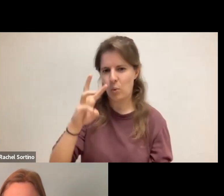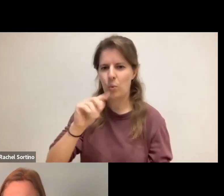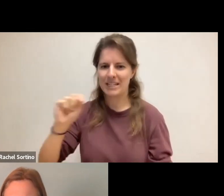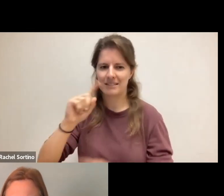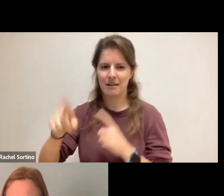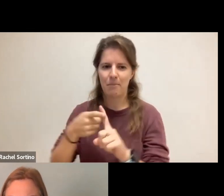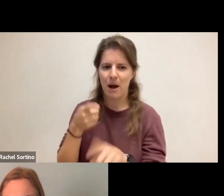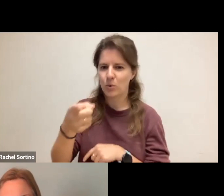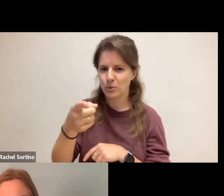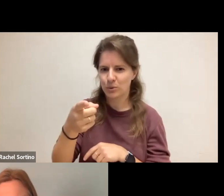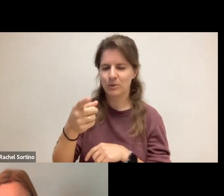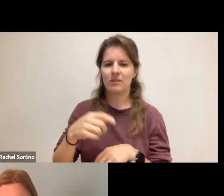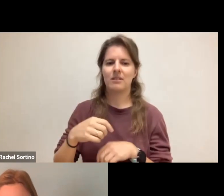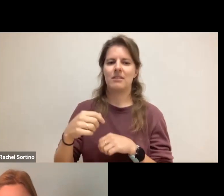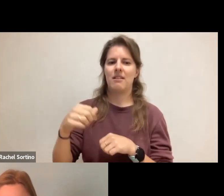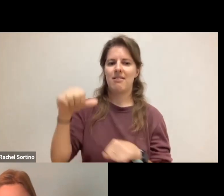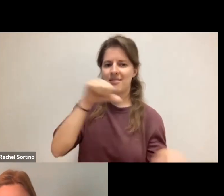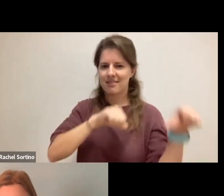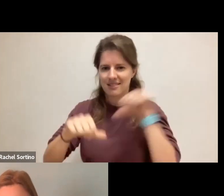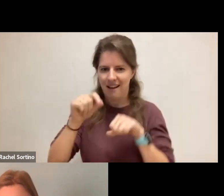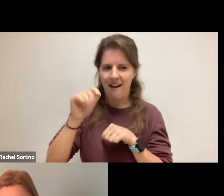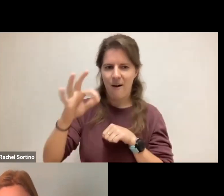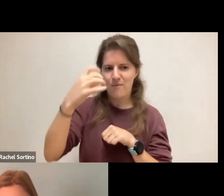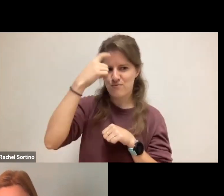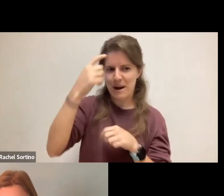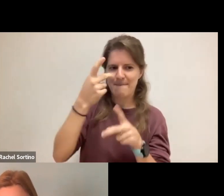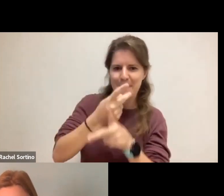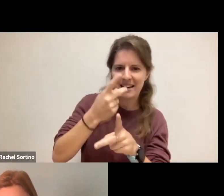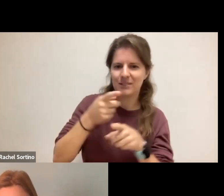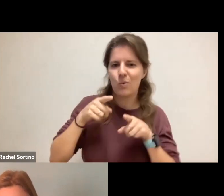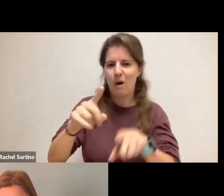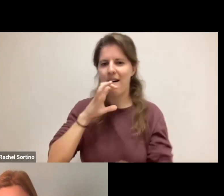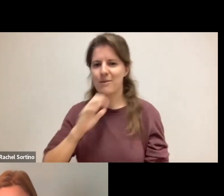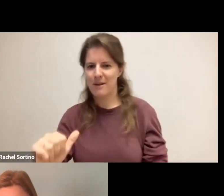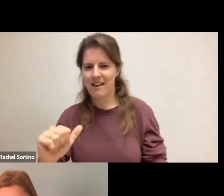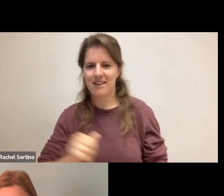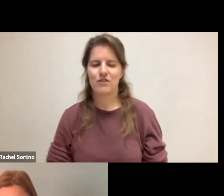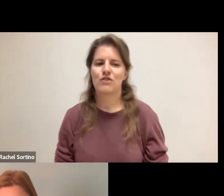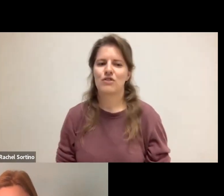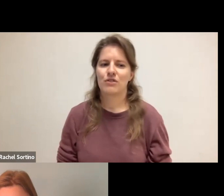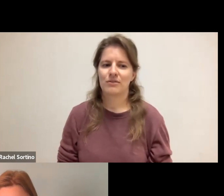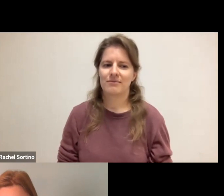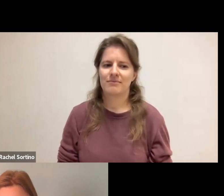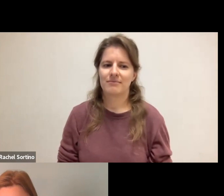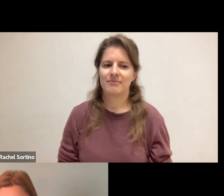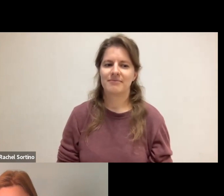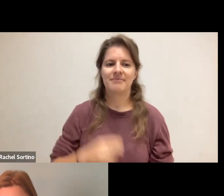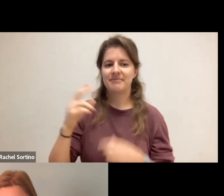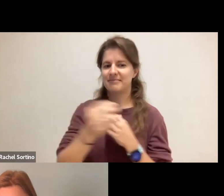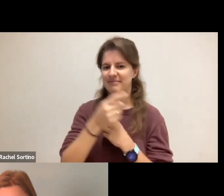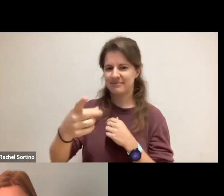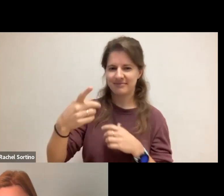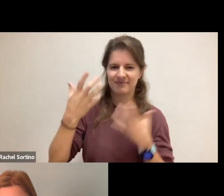She has published a book entitled Keep Your Wits About You: The Science of Brain Maintenance While